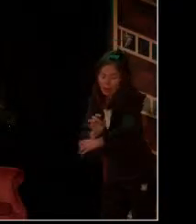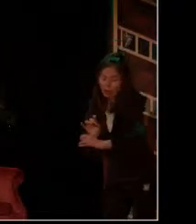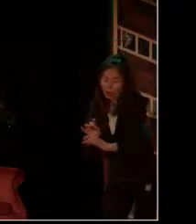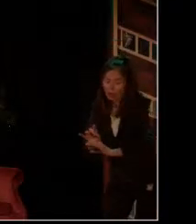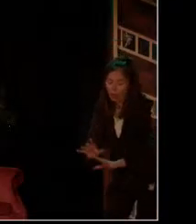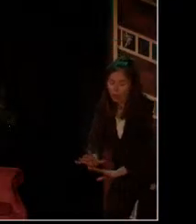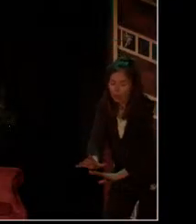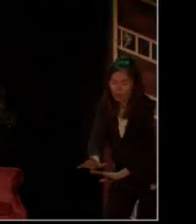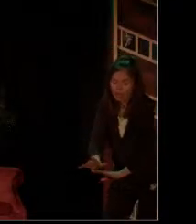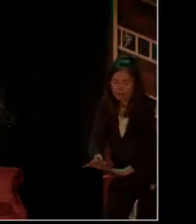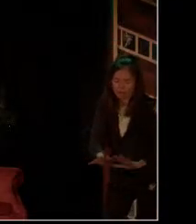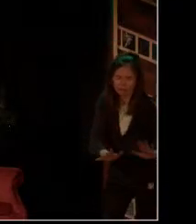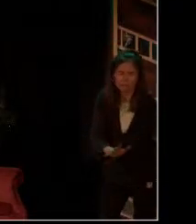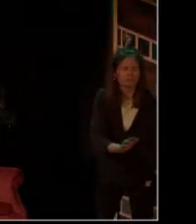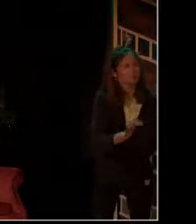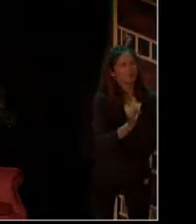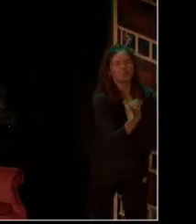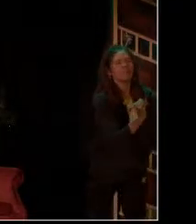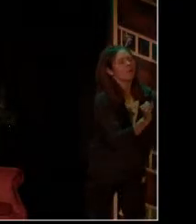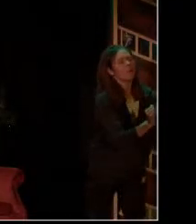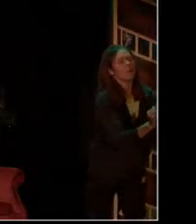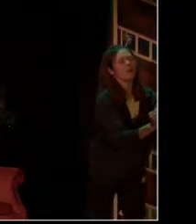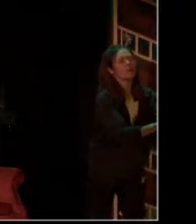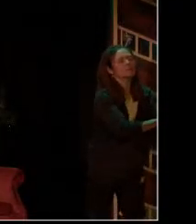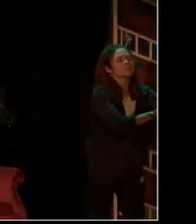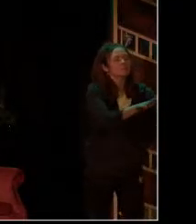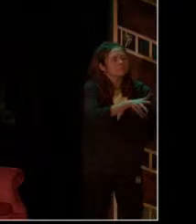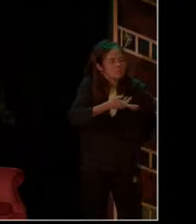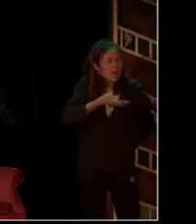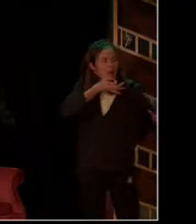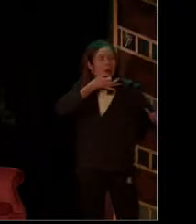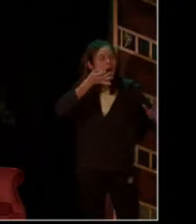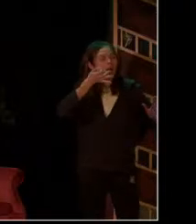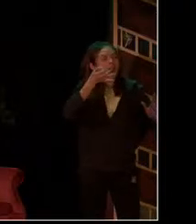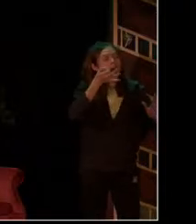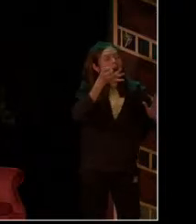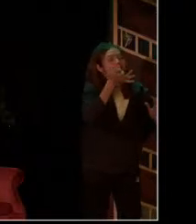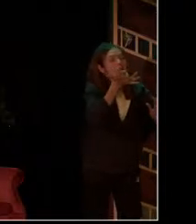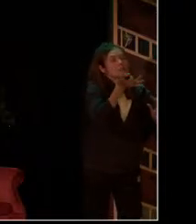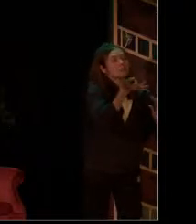her crying, because the babe is counted lost forever.